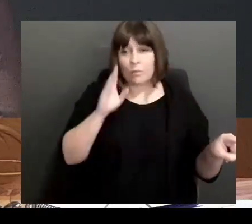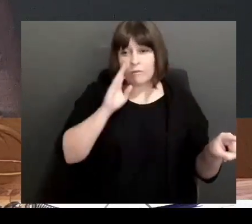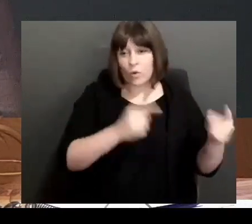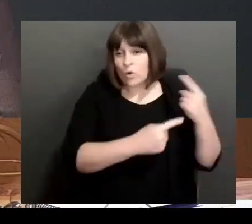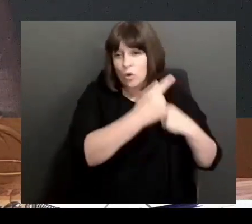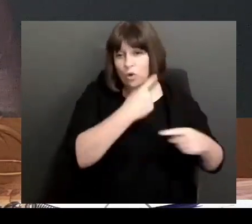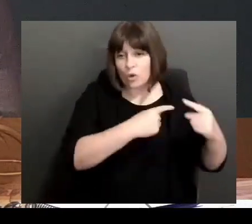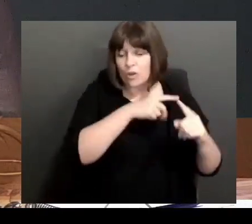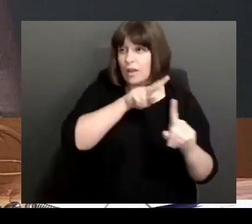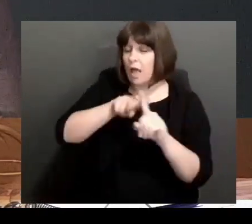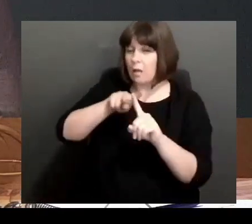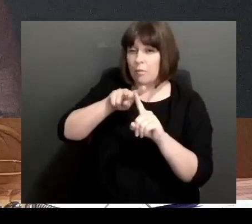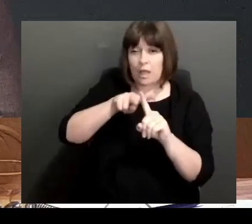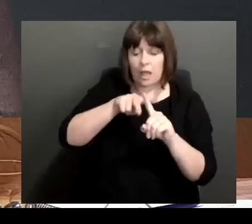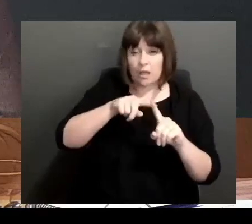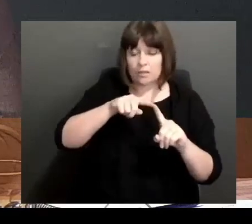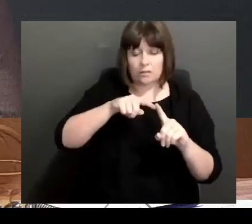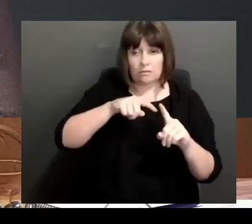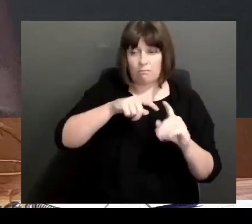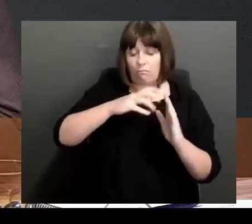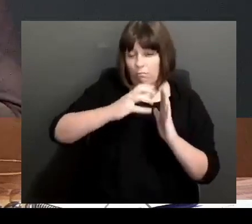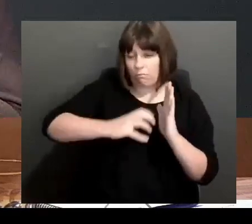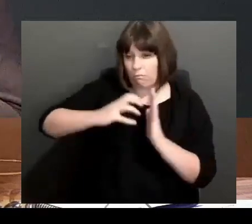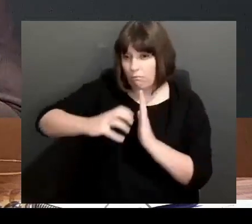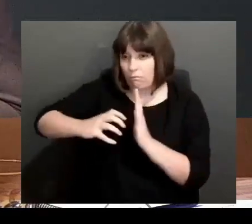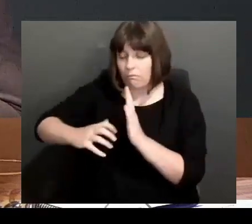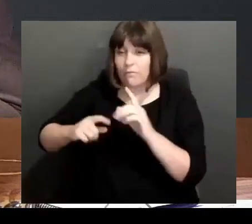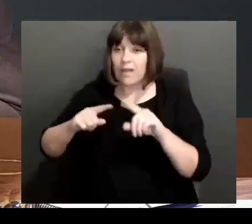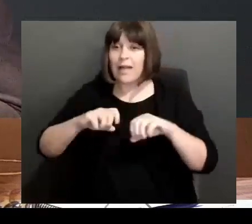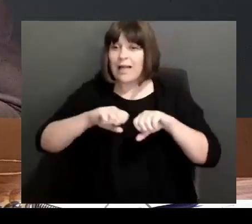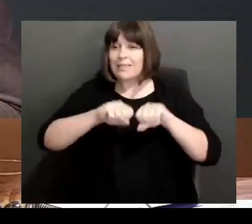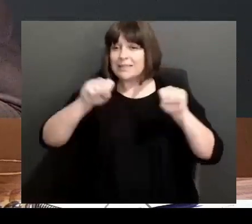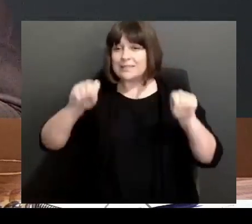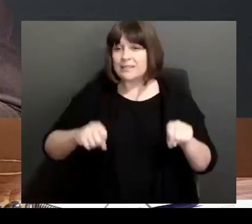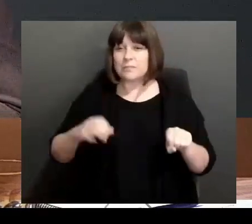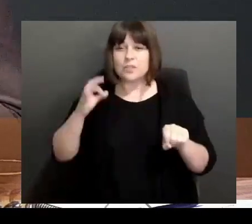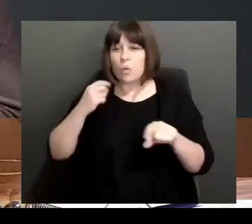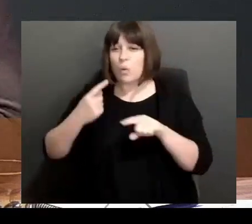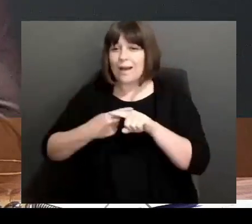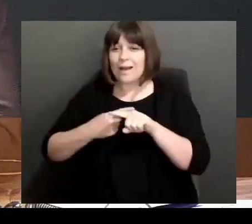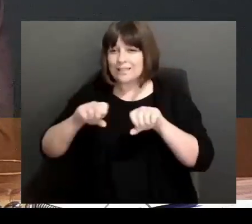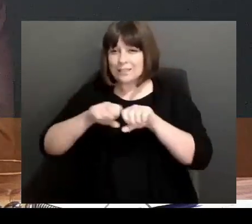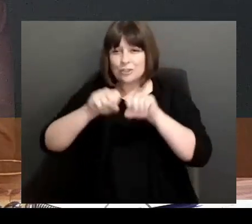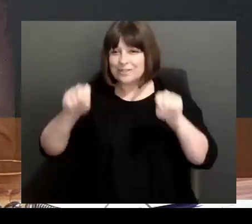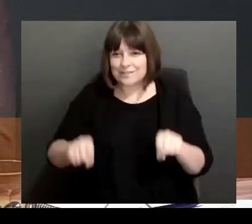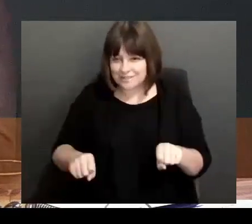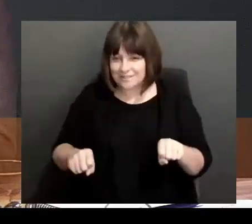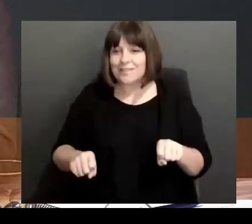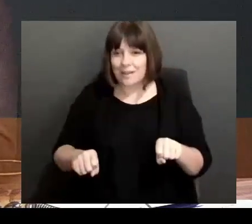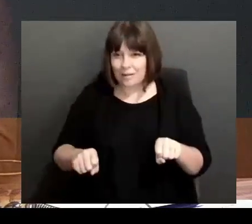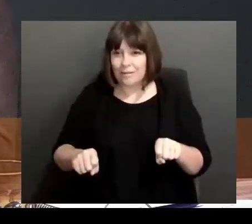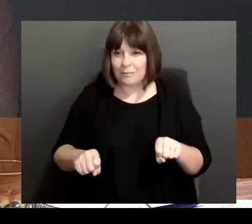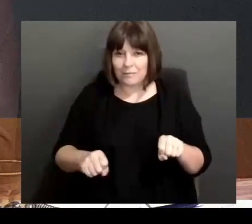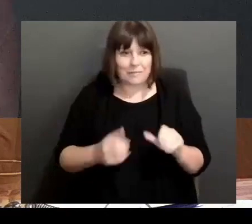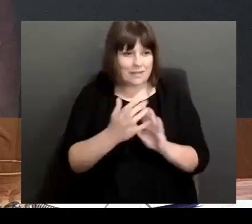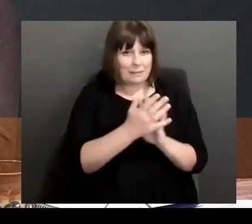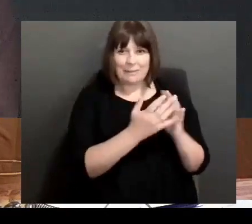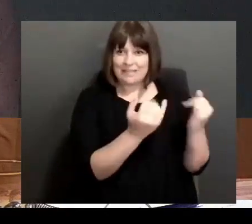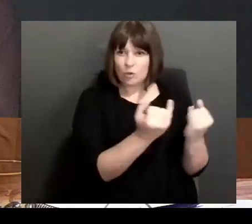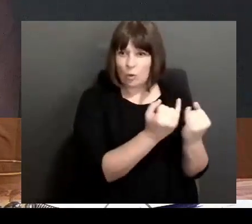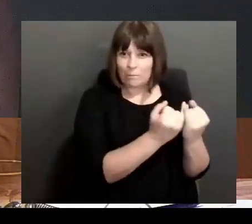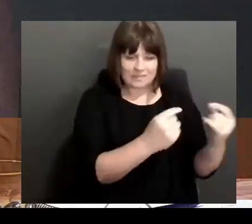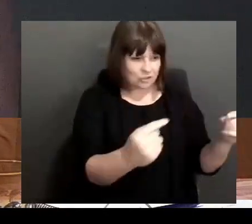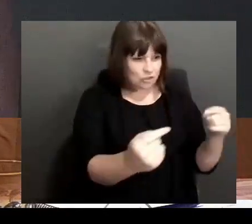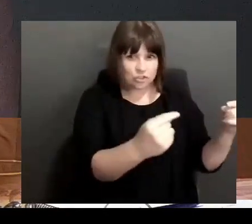it's a very broken colonial system that makes our people and trades our people off against each other. We haven't heard much today,